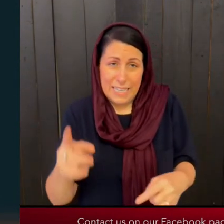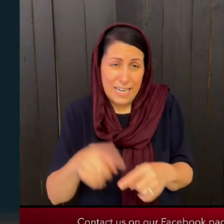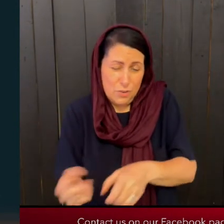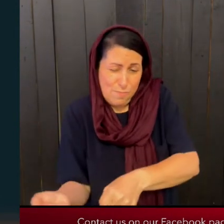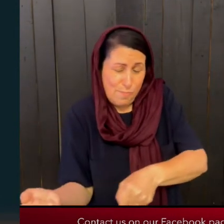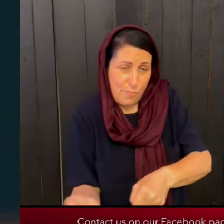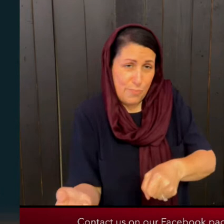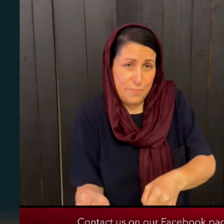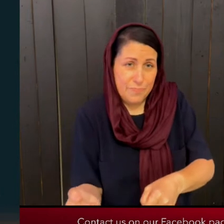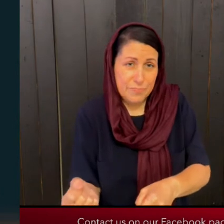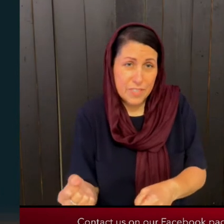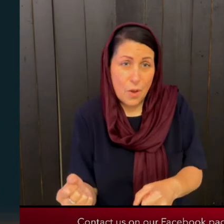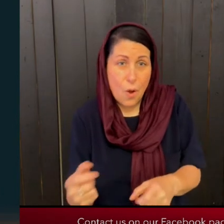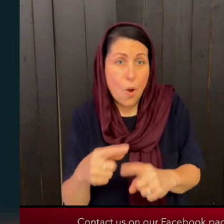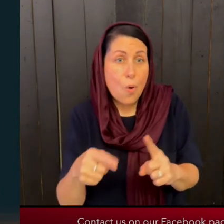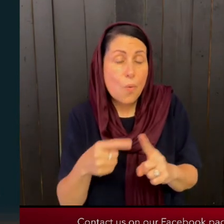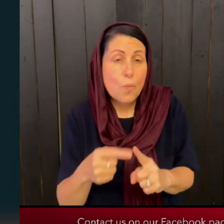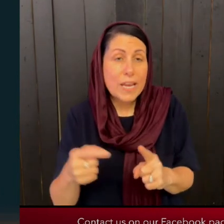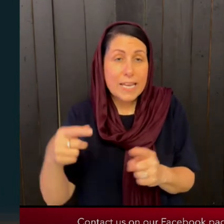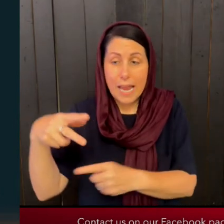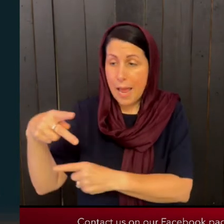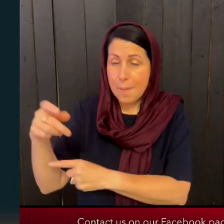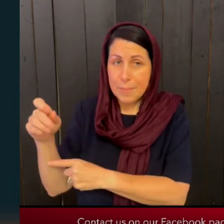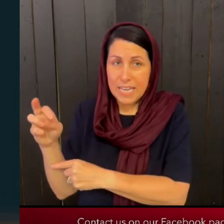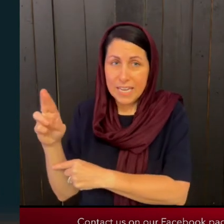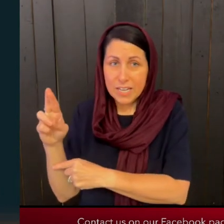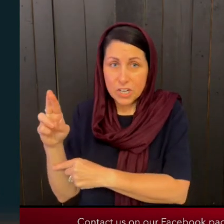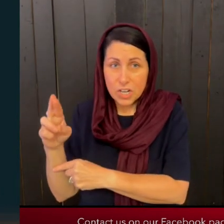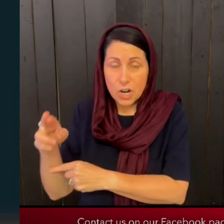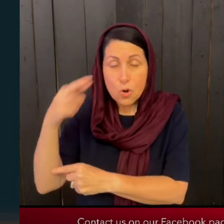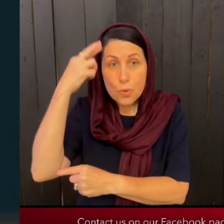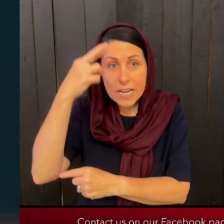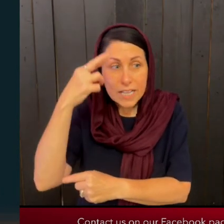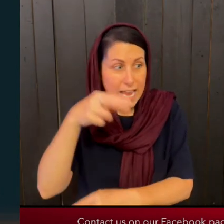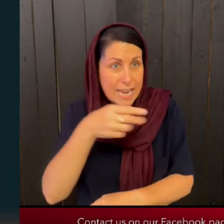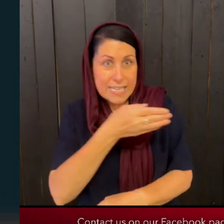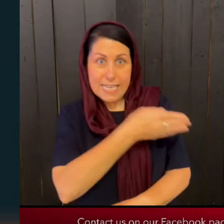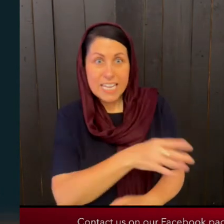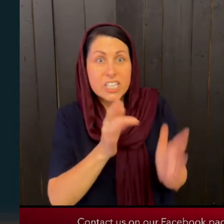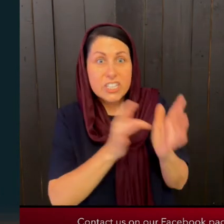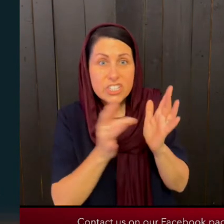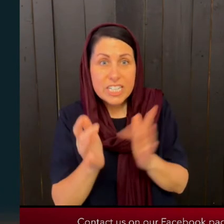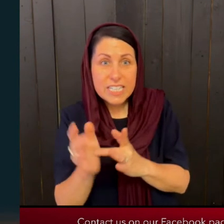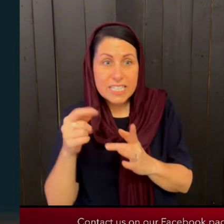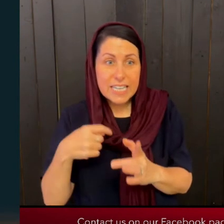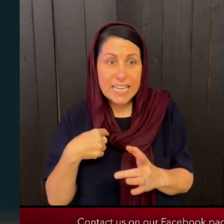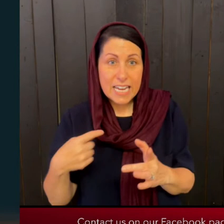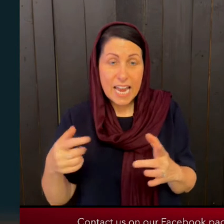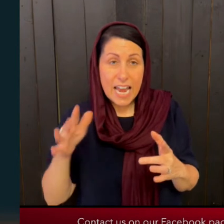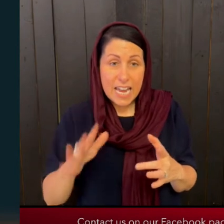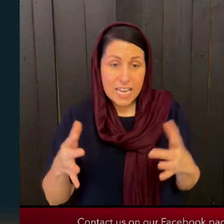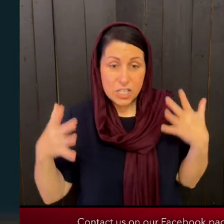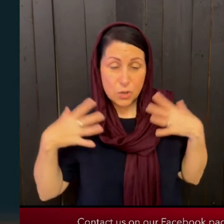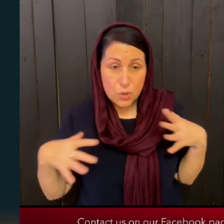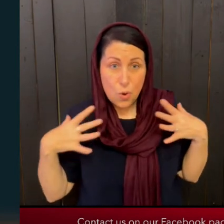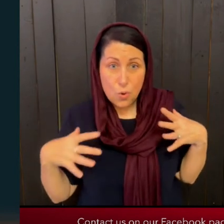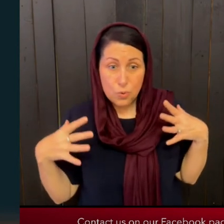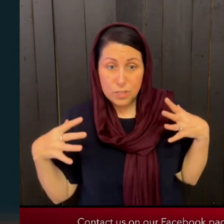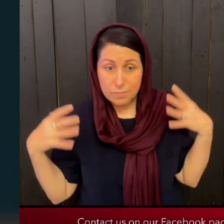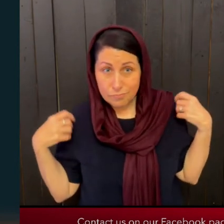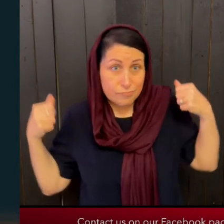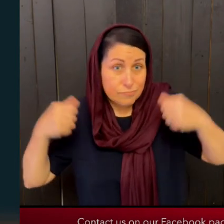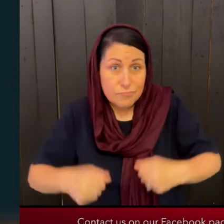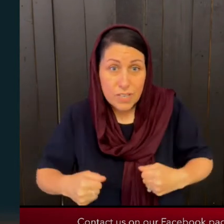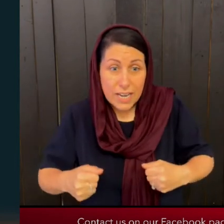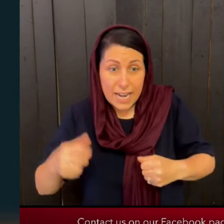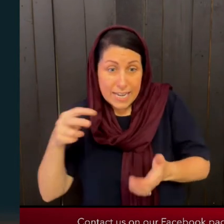he put his outer garment on, for he was stripped for work, and threw himself into the sea. But the other disciples came in a